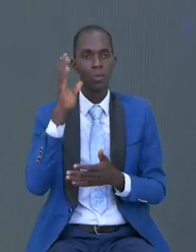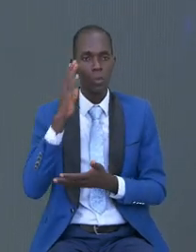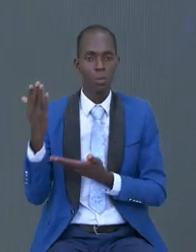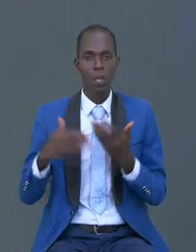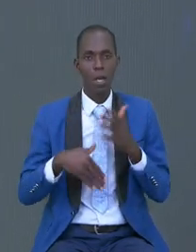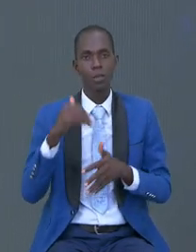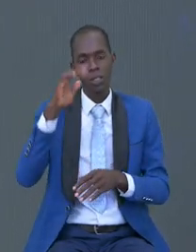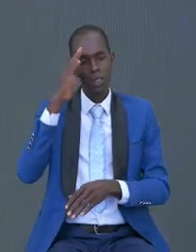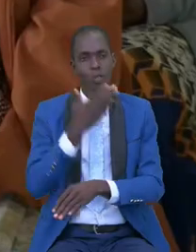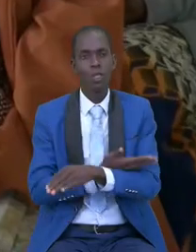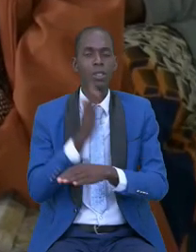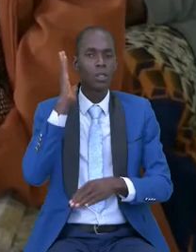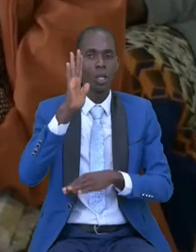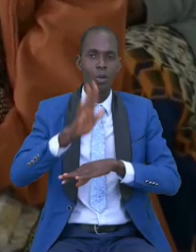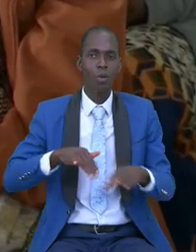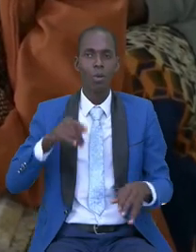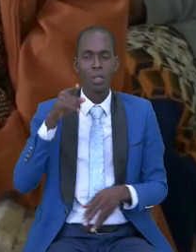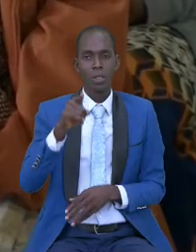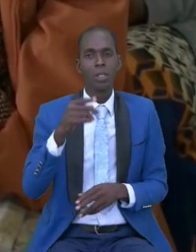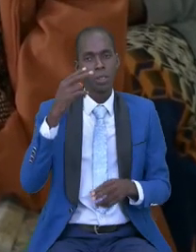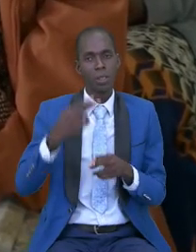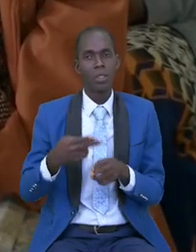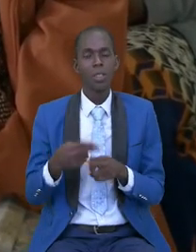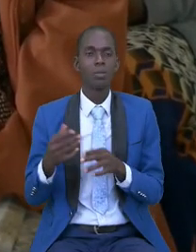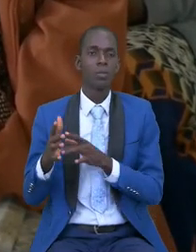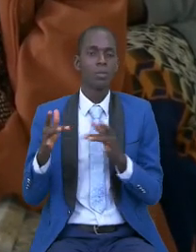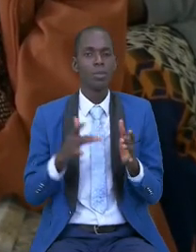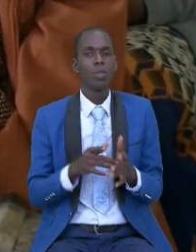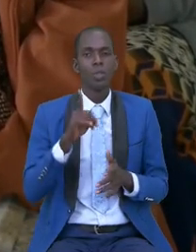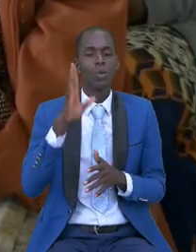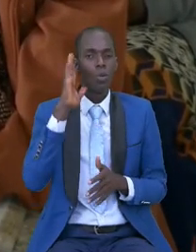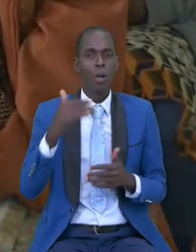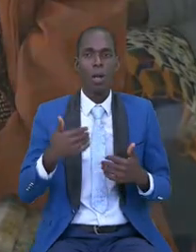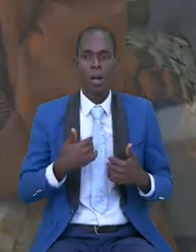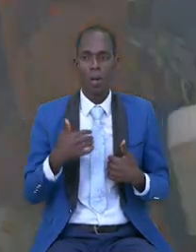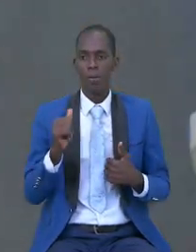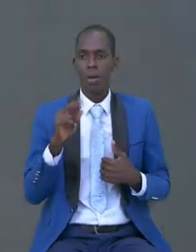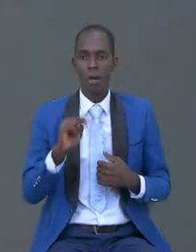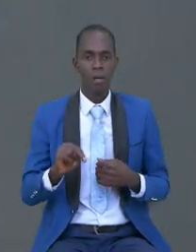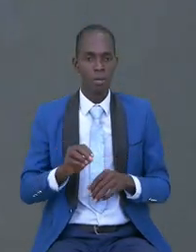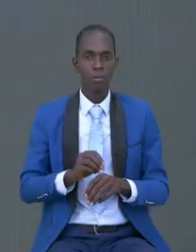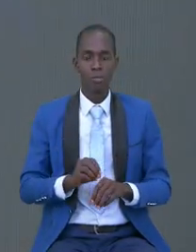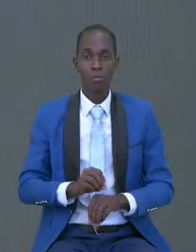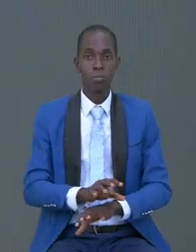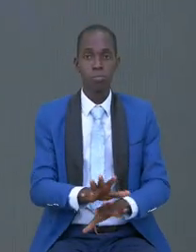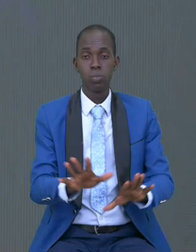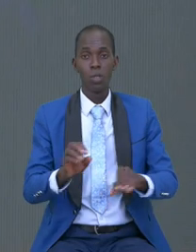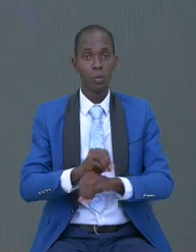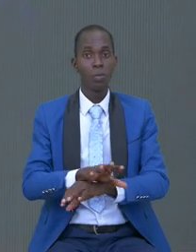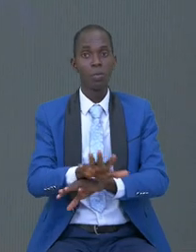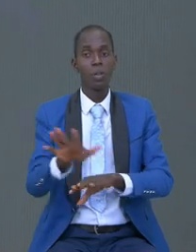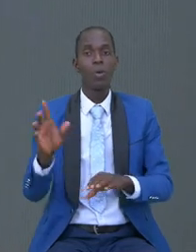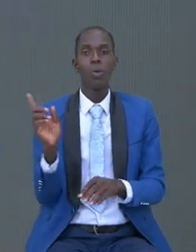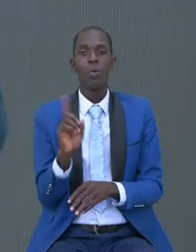name Jesus. You will have an influence where Christ will be